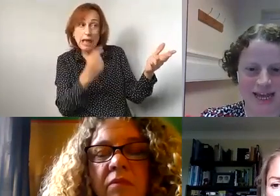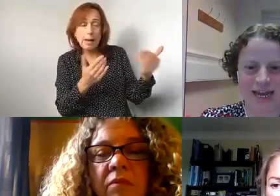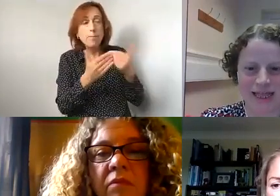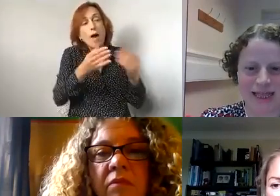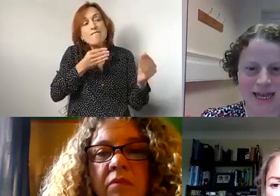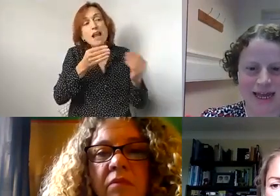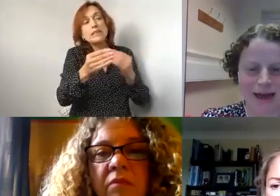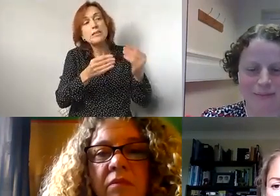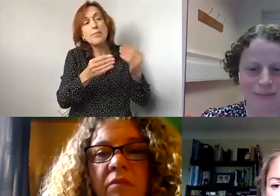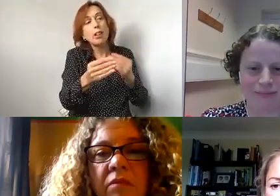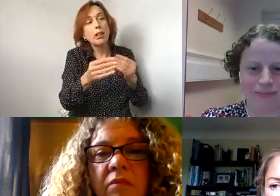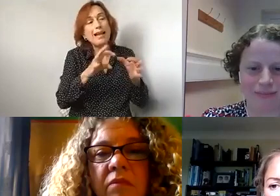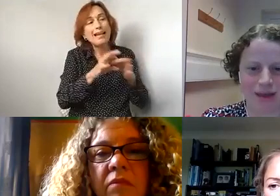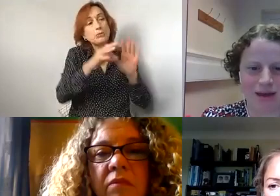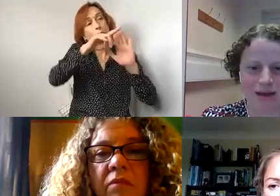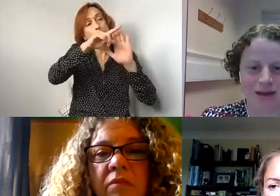flexibility